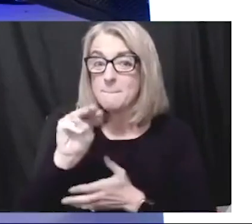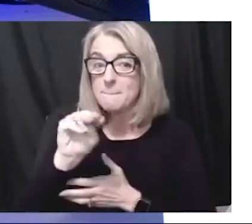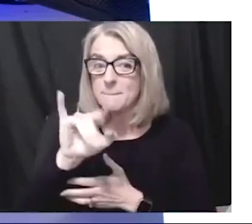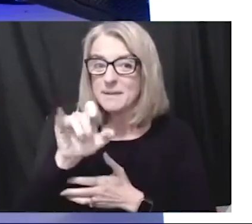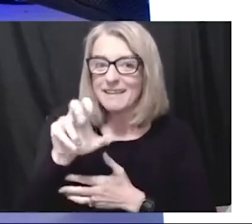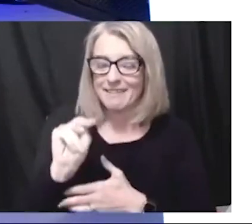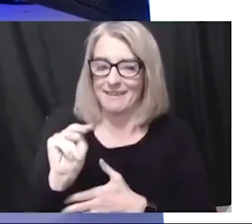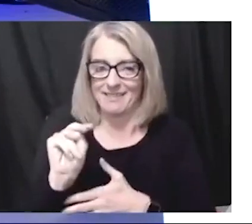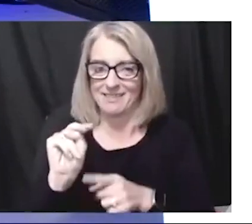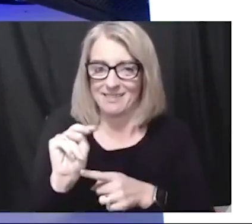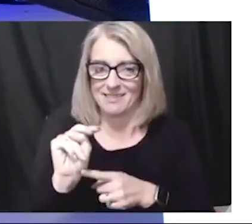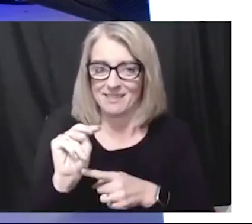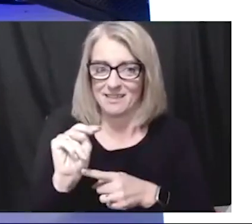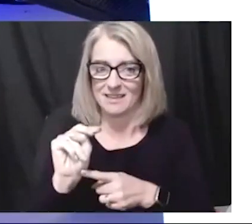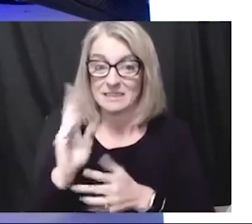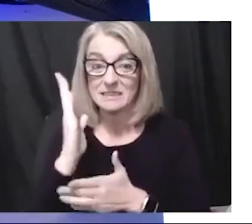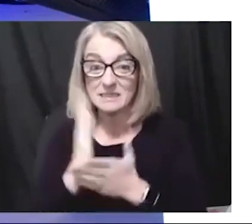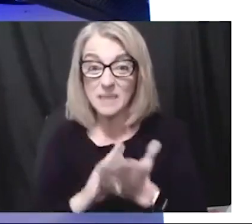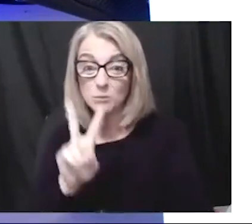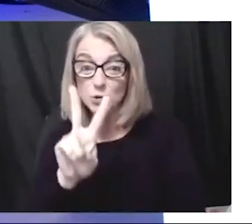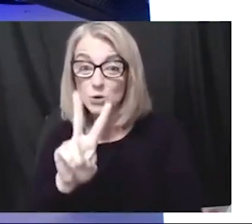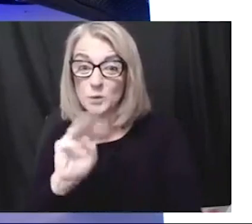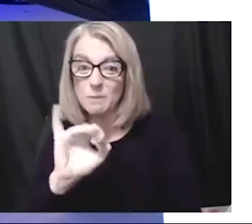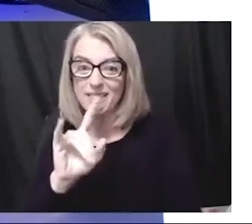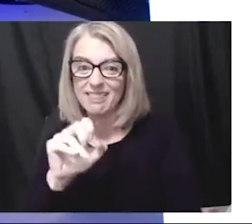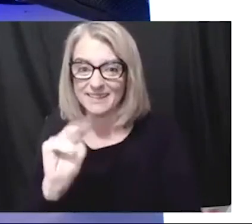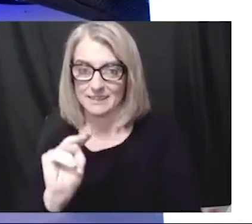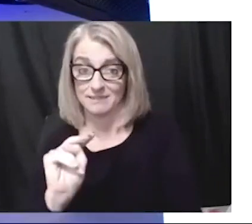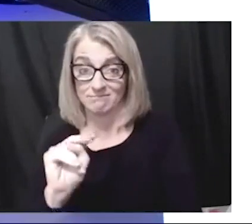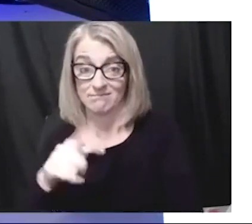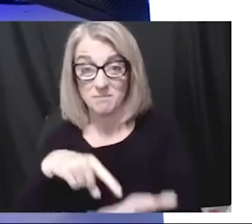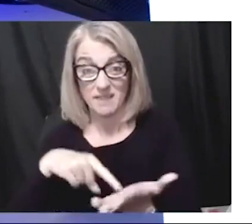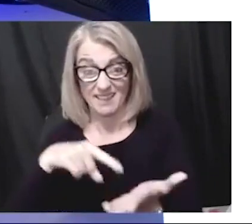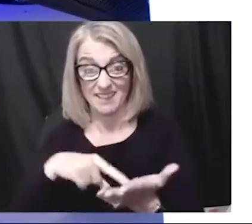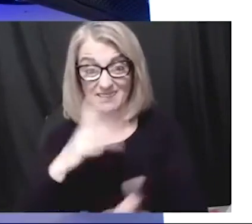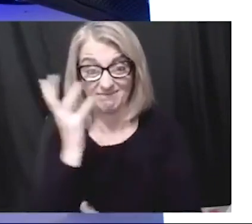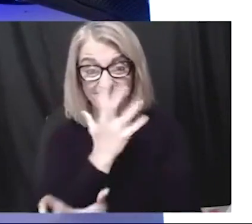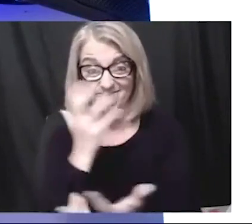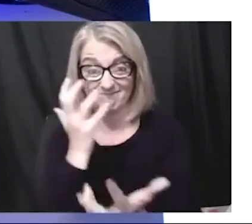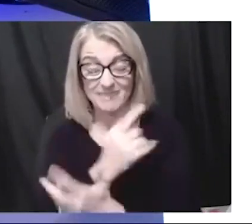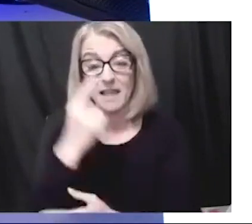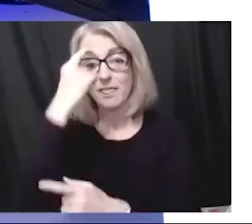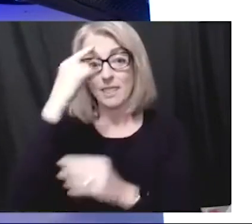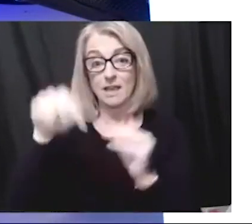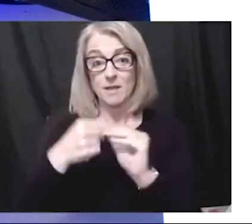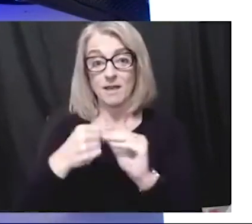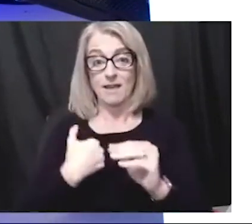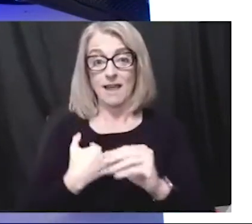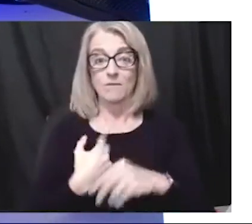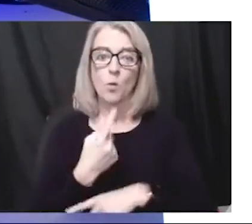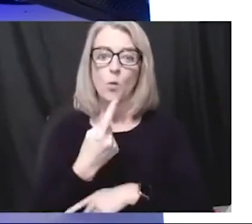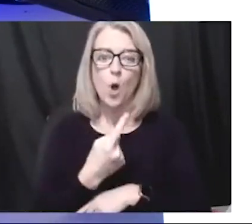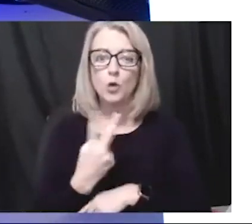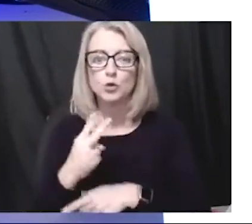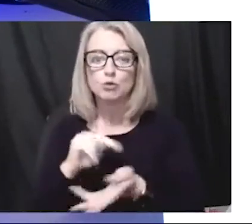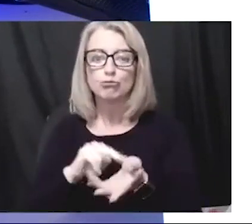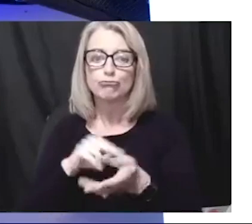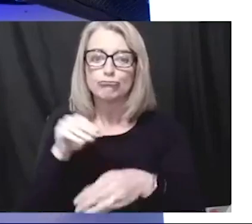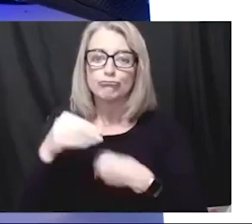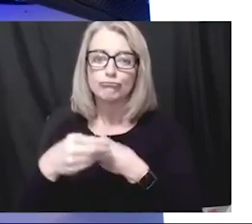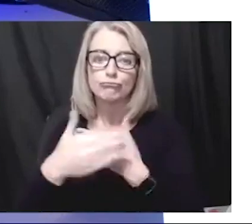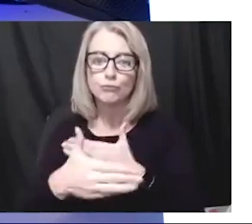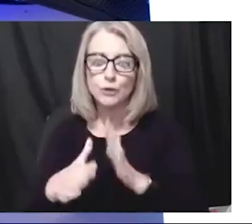some north of $2 million here. We have. And you just look at that and you think what happens when you have to have one or two nurses in the room, a physician close to the